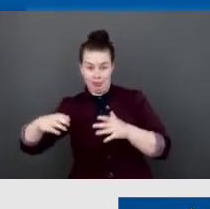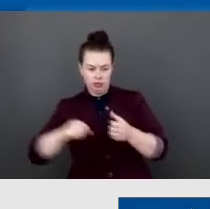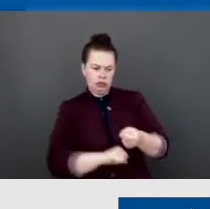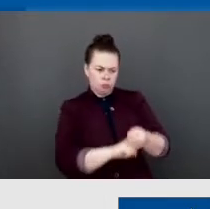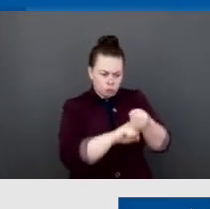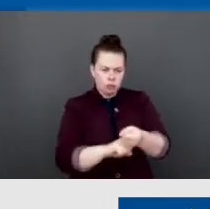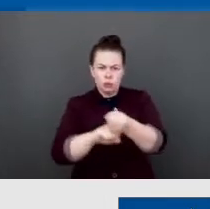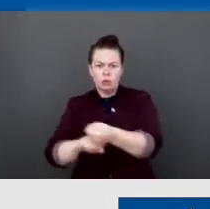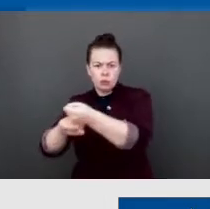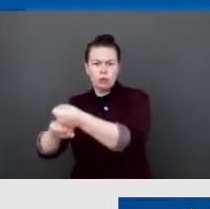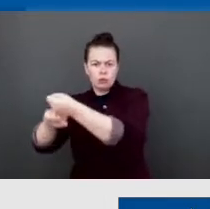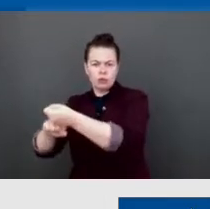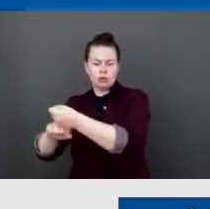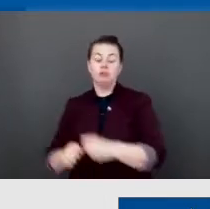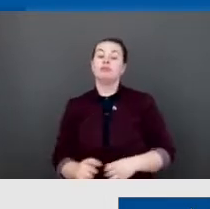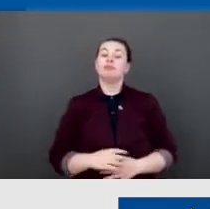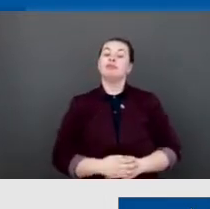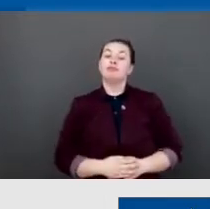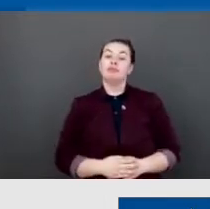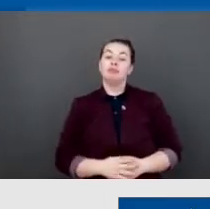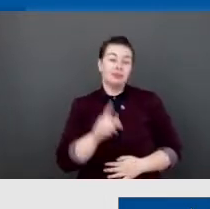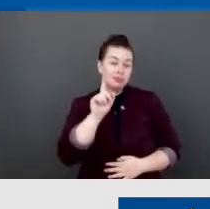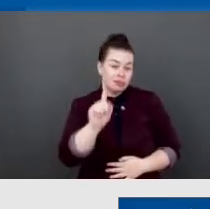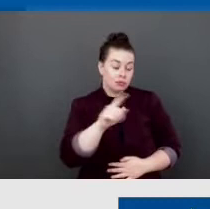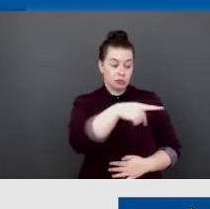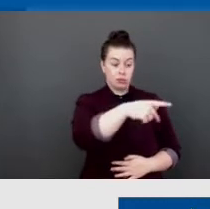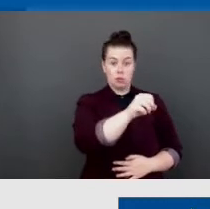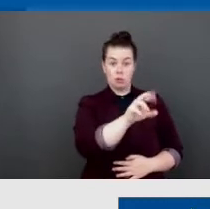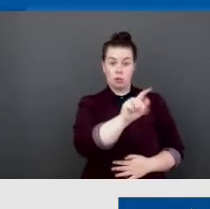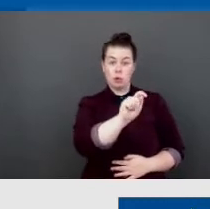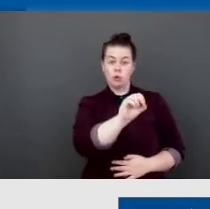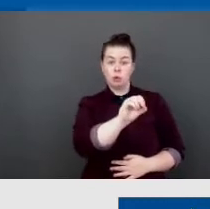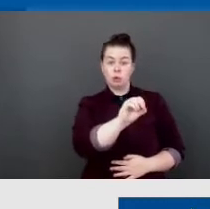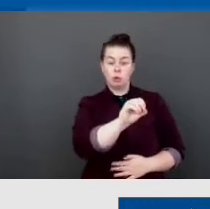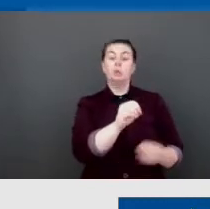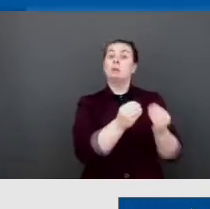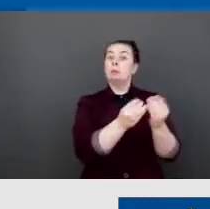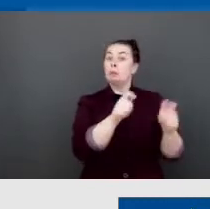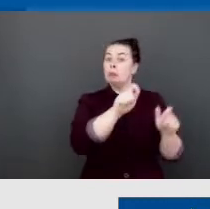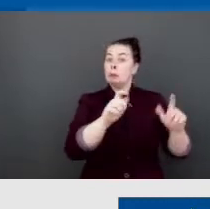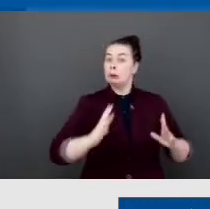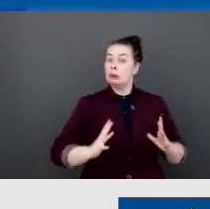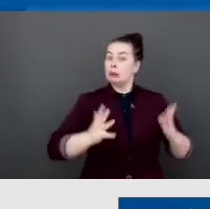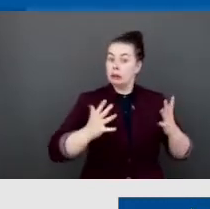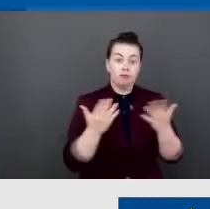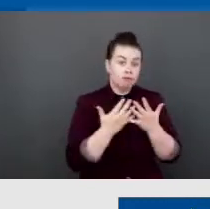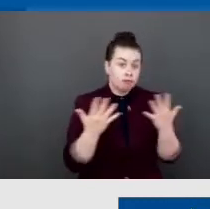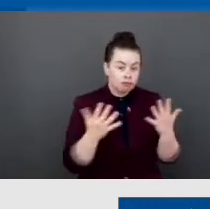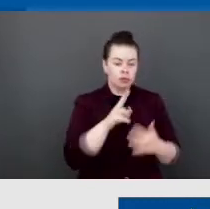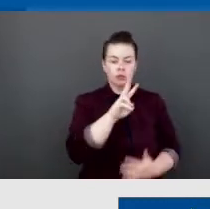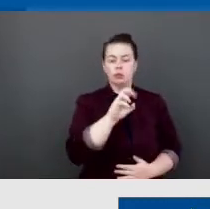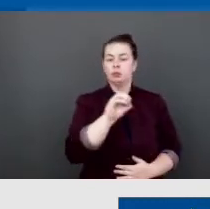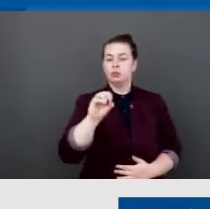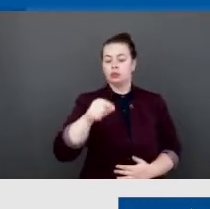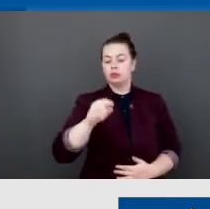community. Nevertheless, metropolitan area of Porto is a territory where lives around